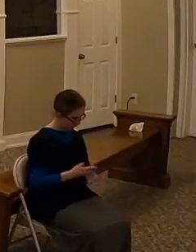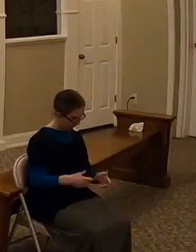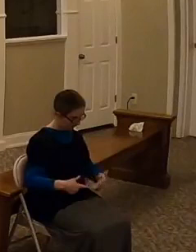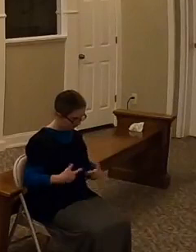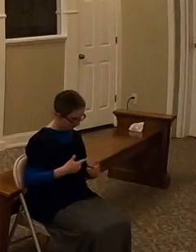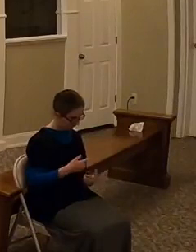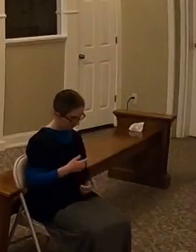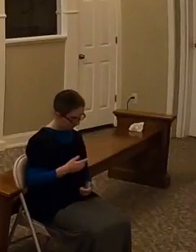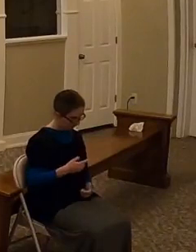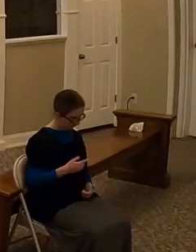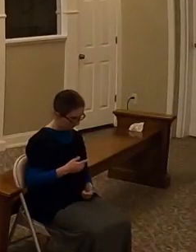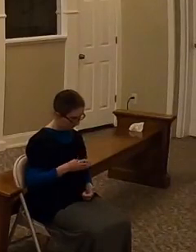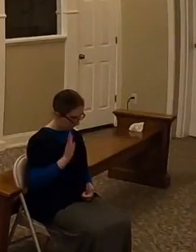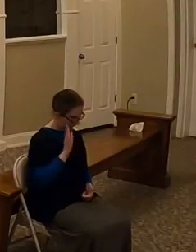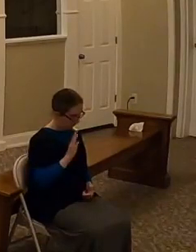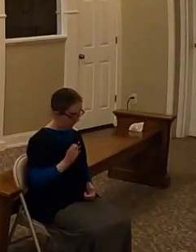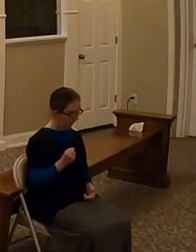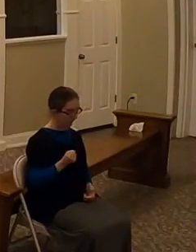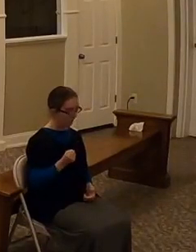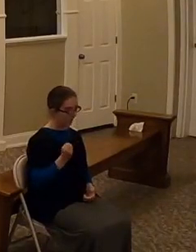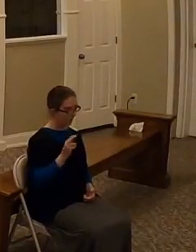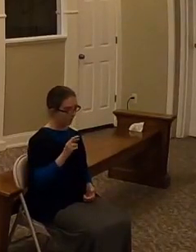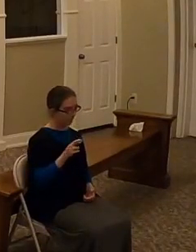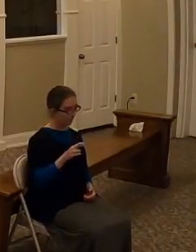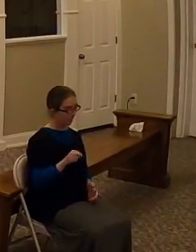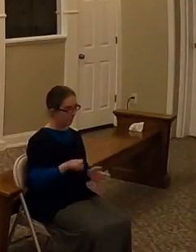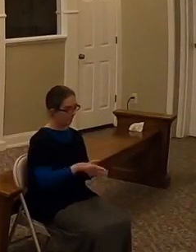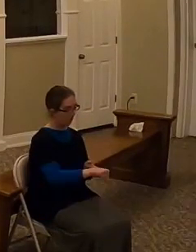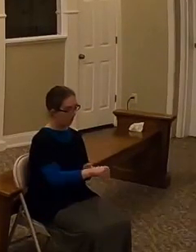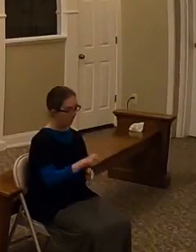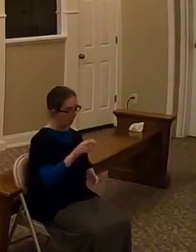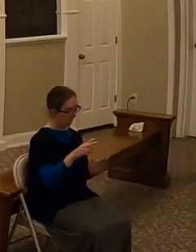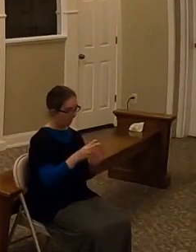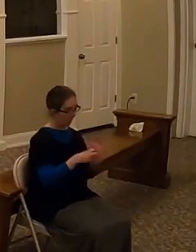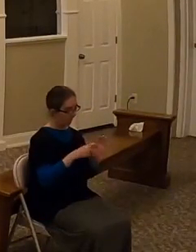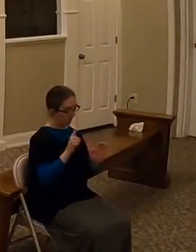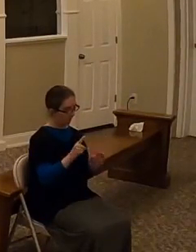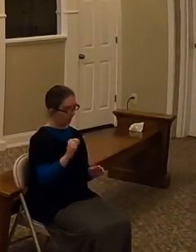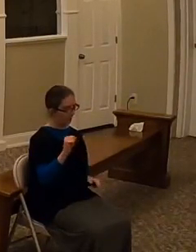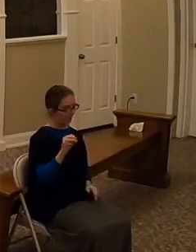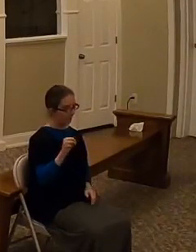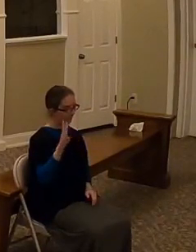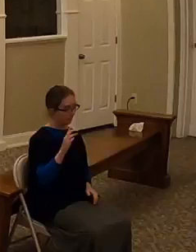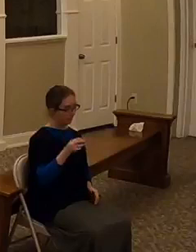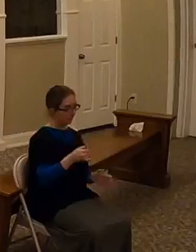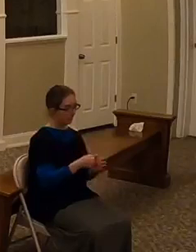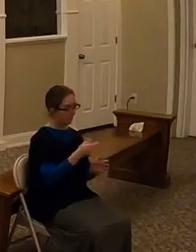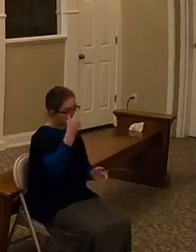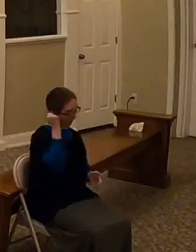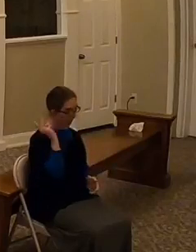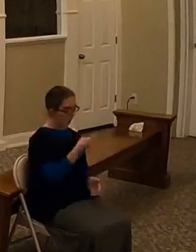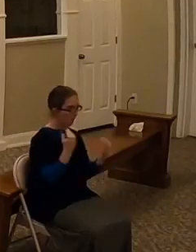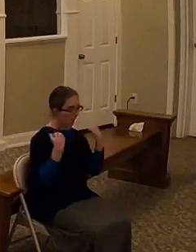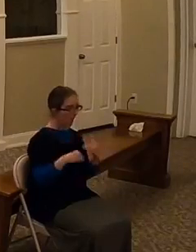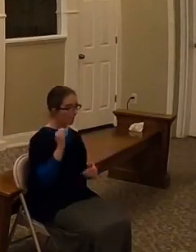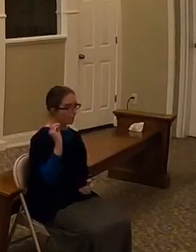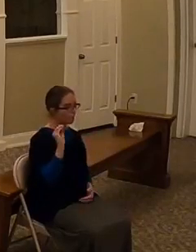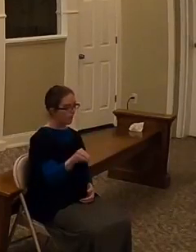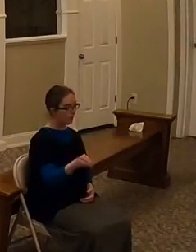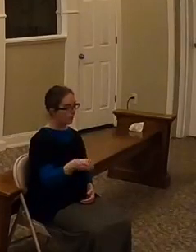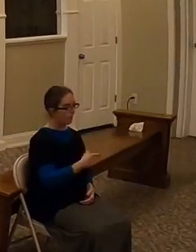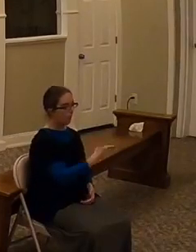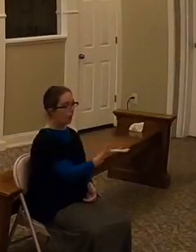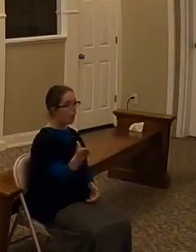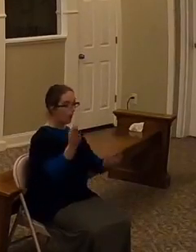godly or in godliness will suffer persecution. Verse 10 of 1 Timothy 4, he says, it's because we have fixed